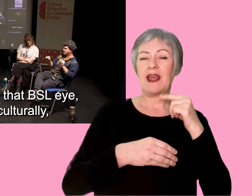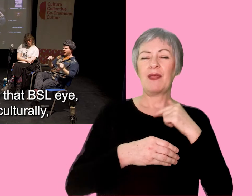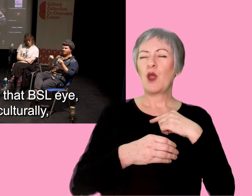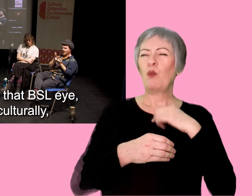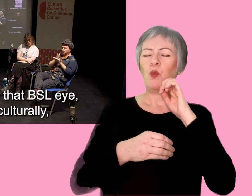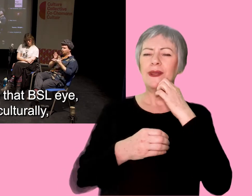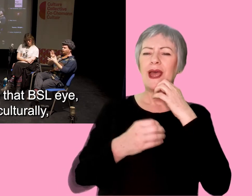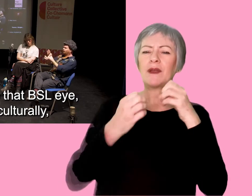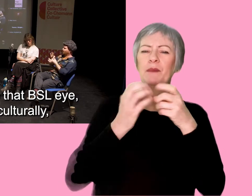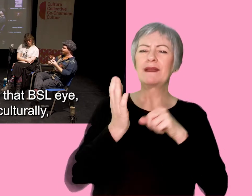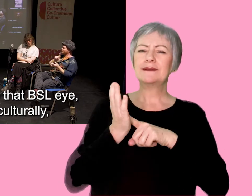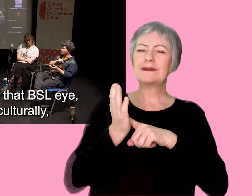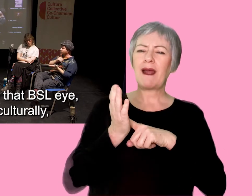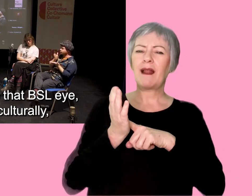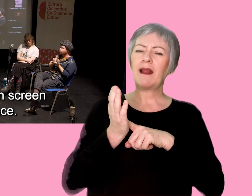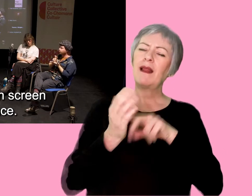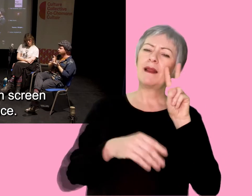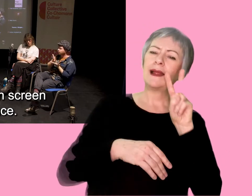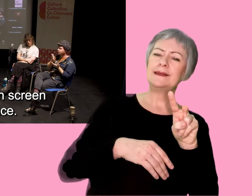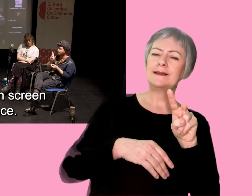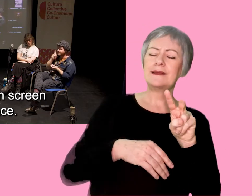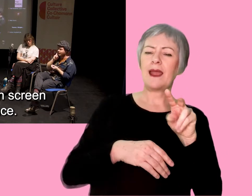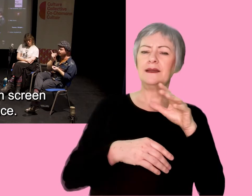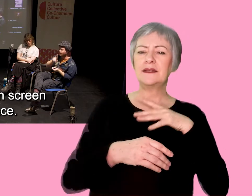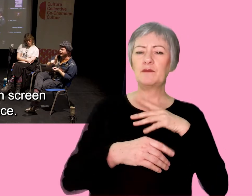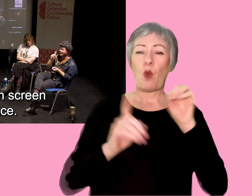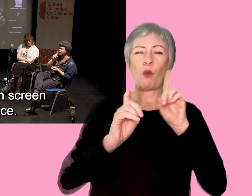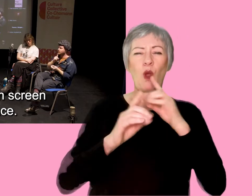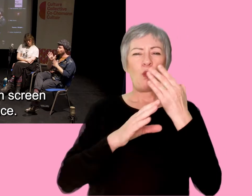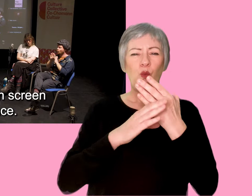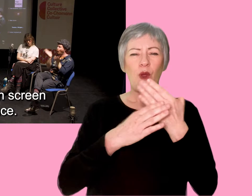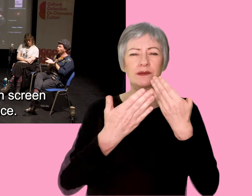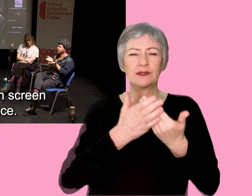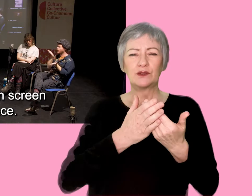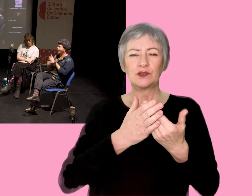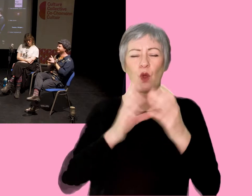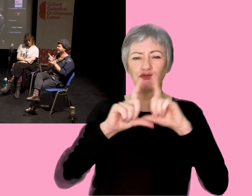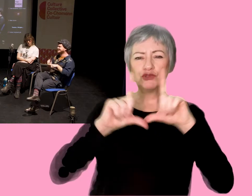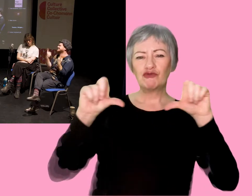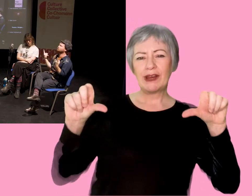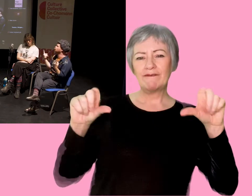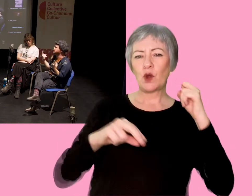BSL perspective culturally to know what works on screen for a deaf audience.